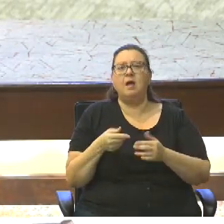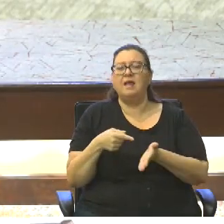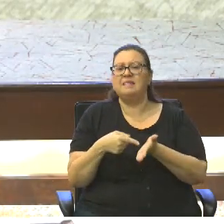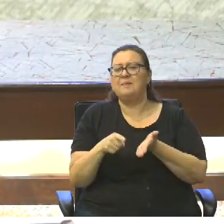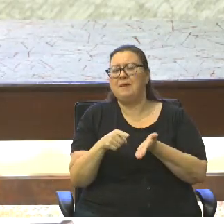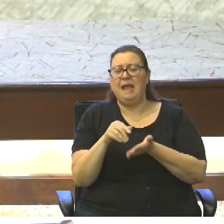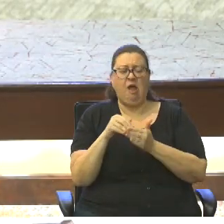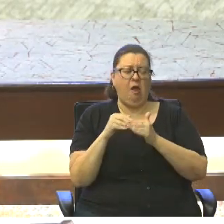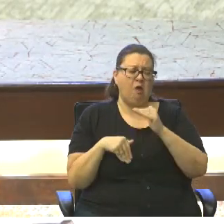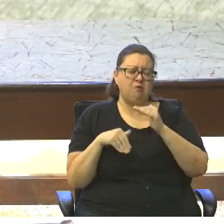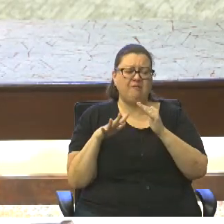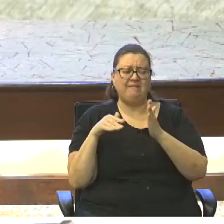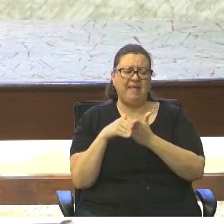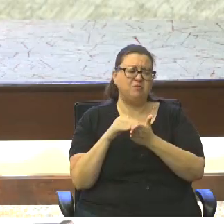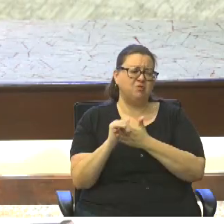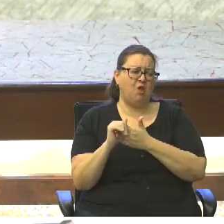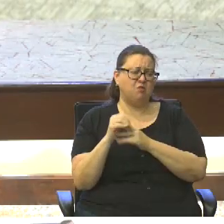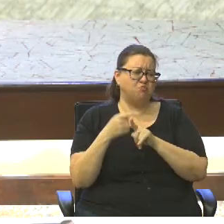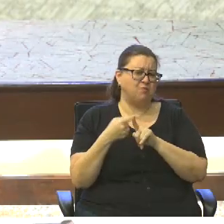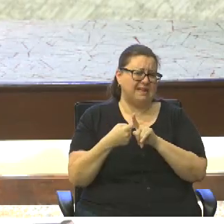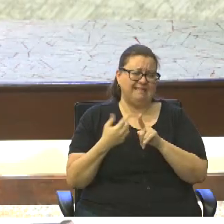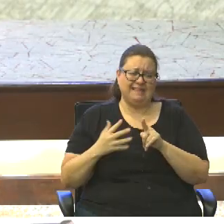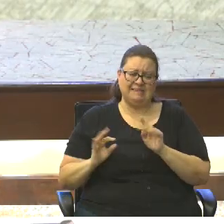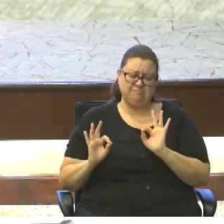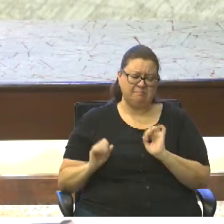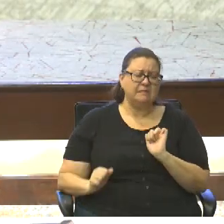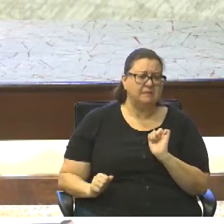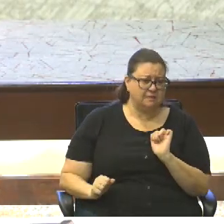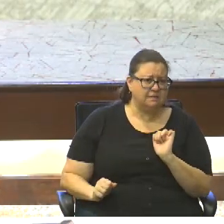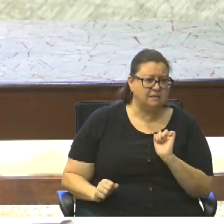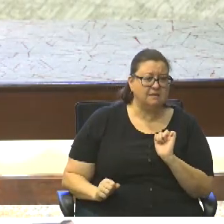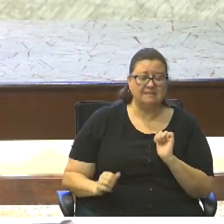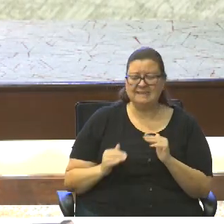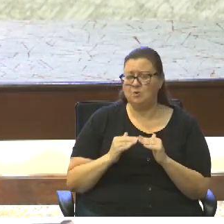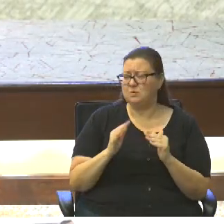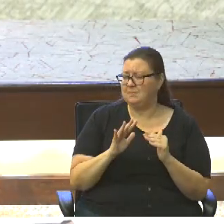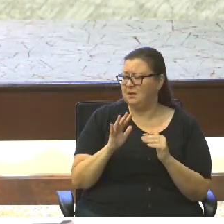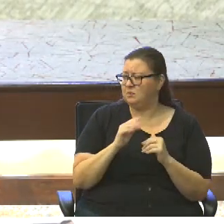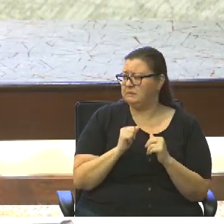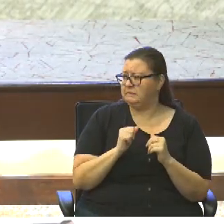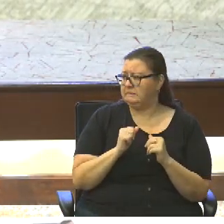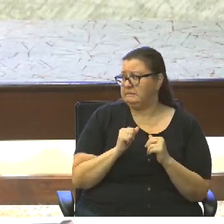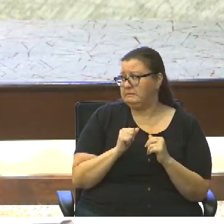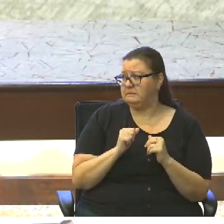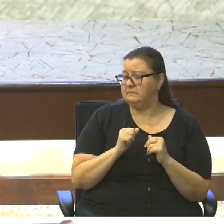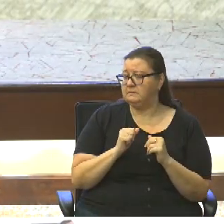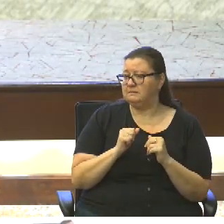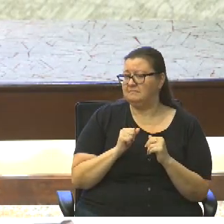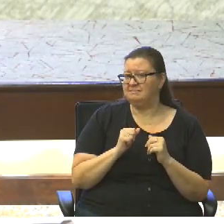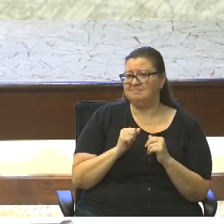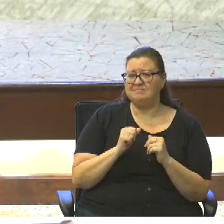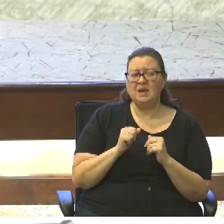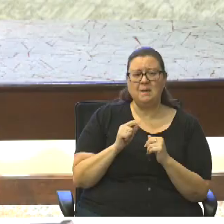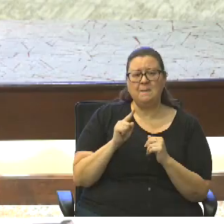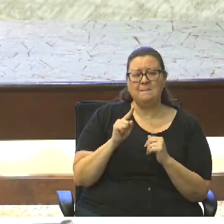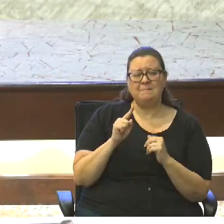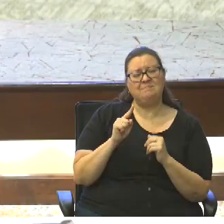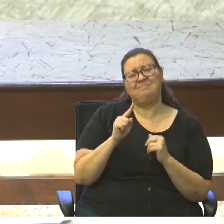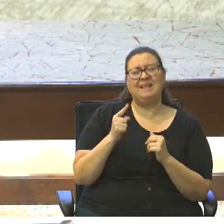than $5,000 a year in rent on that. That equates out to a little over half a cent per square